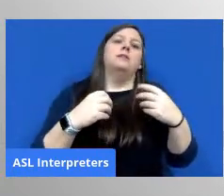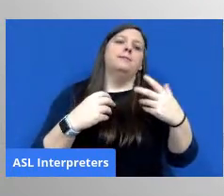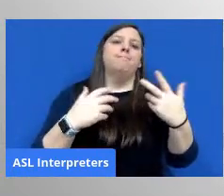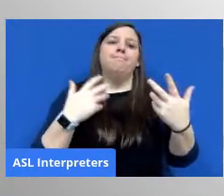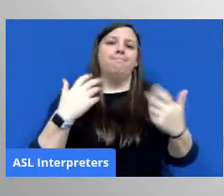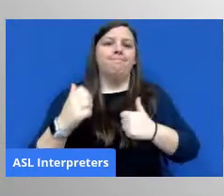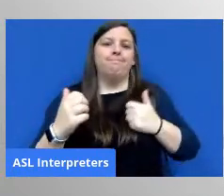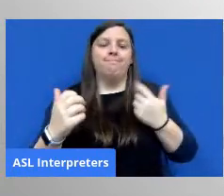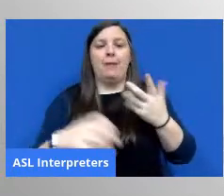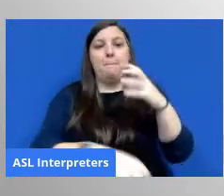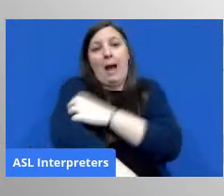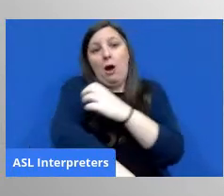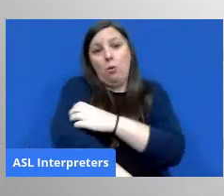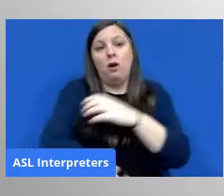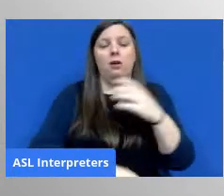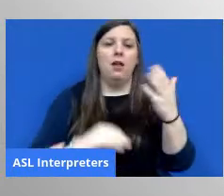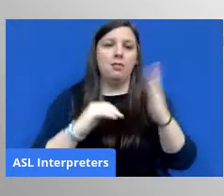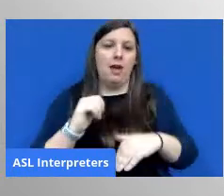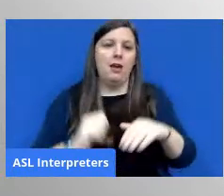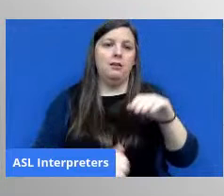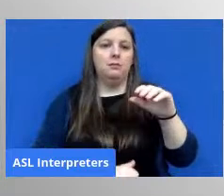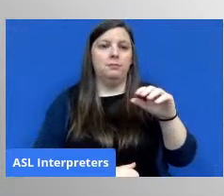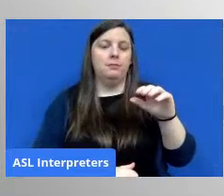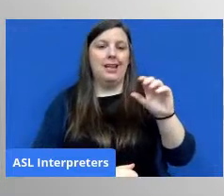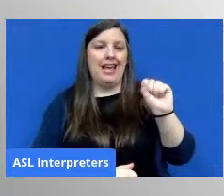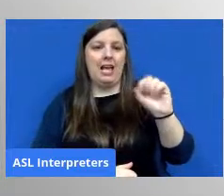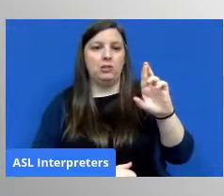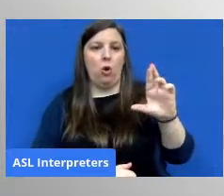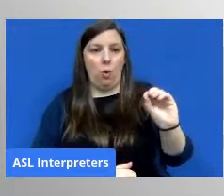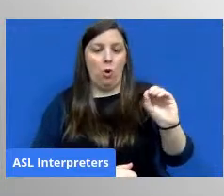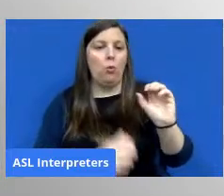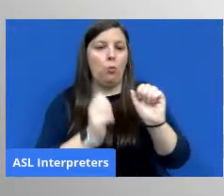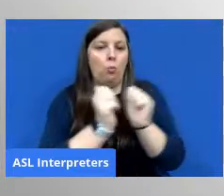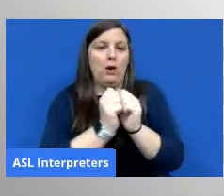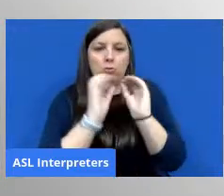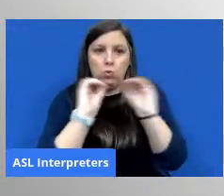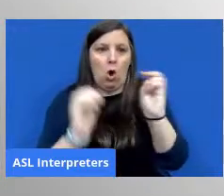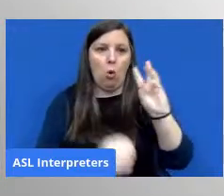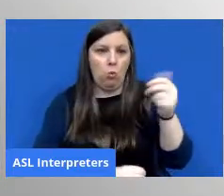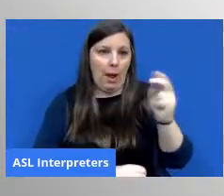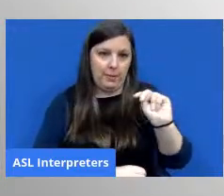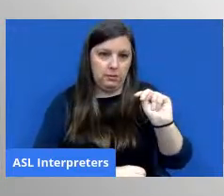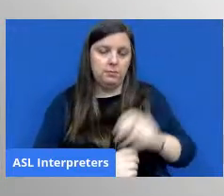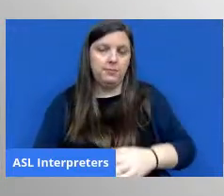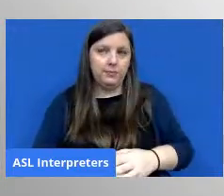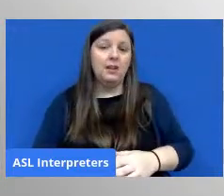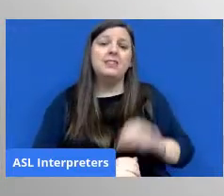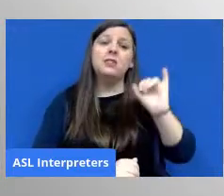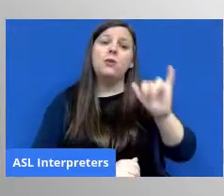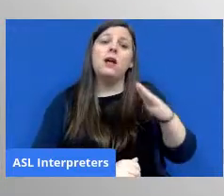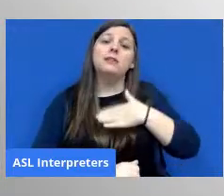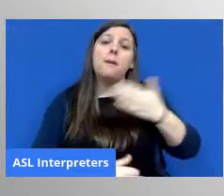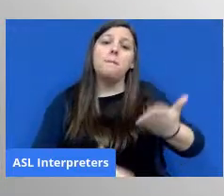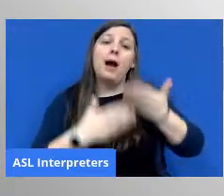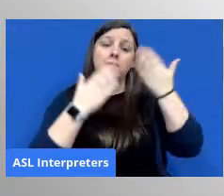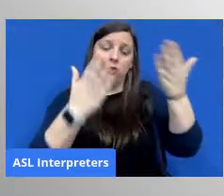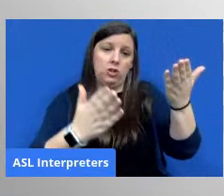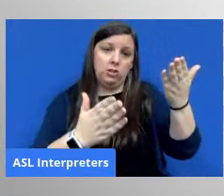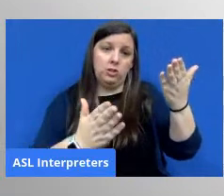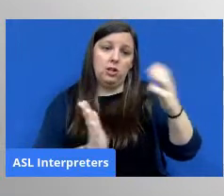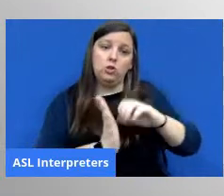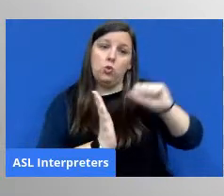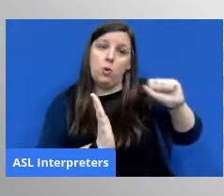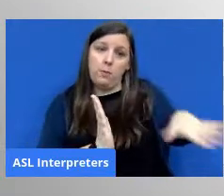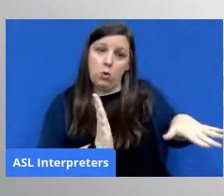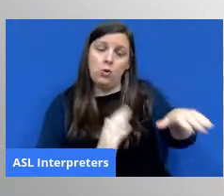alternative, was simply to remove the sidearm, but not the number or even